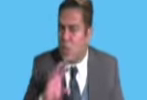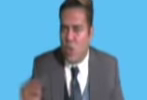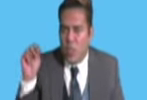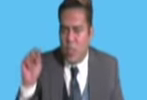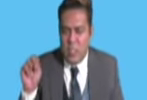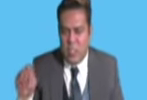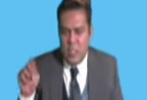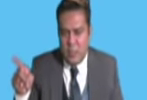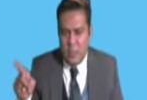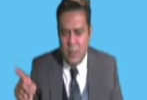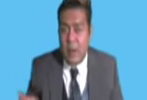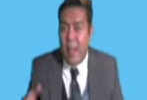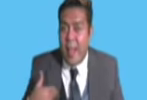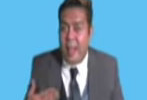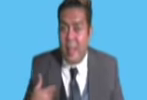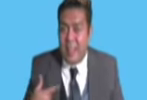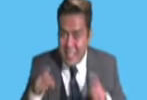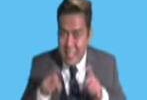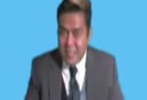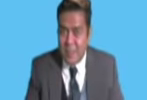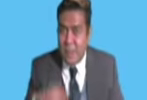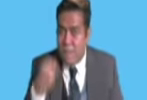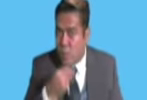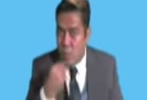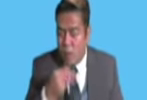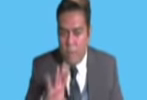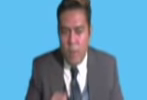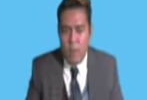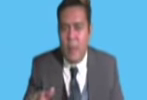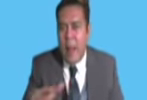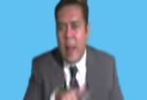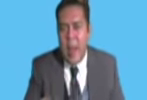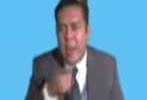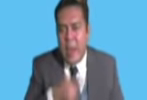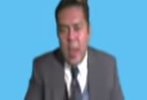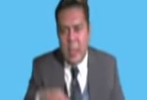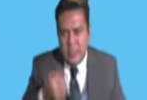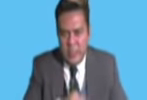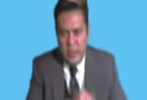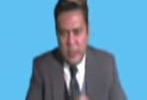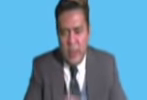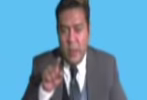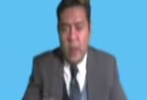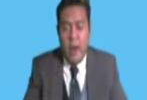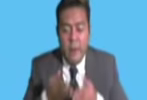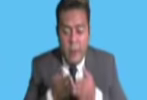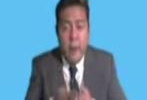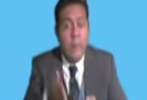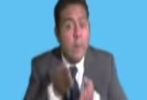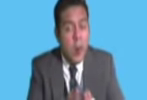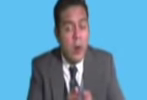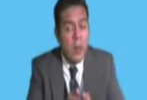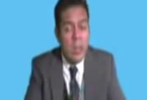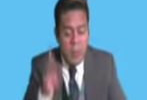as compared to the healthy, sustainable food supply from the land and sea. Therefore, fiber boat and engine is